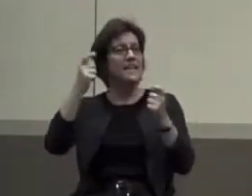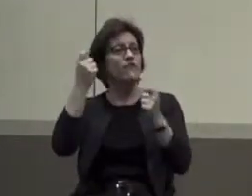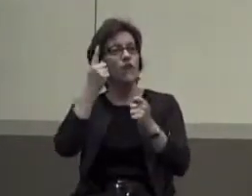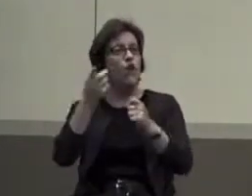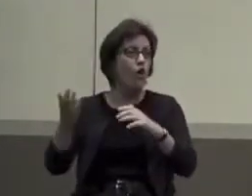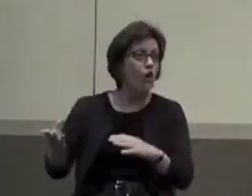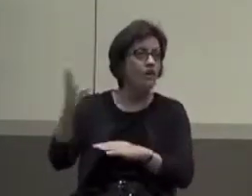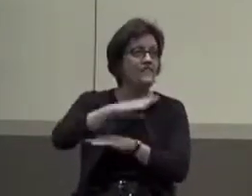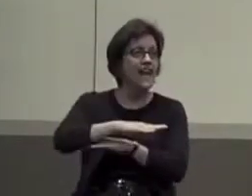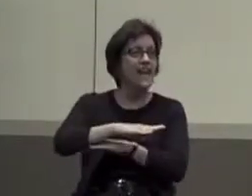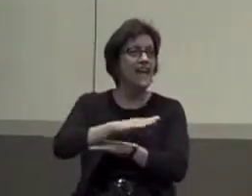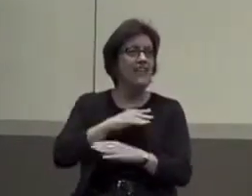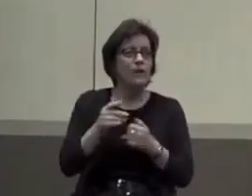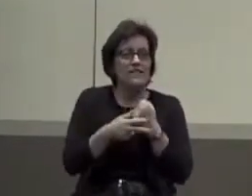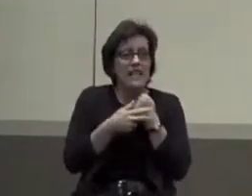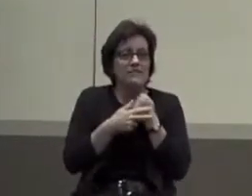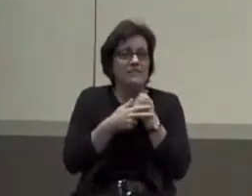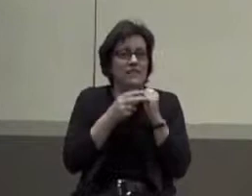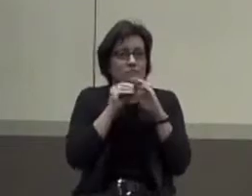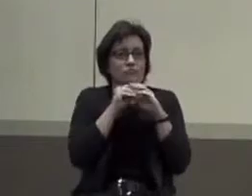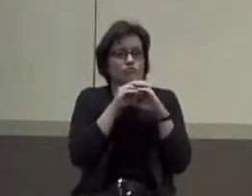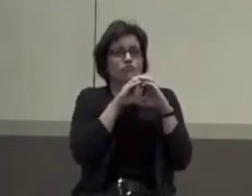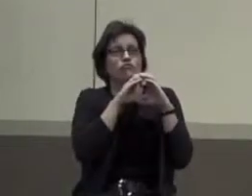could have PE for a whole day.